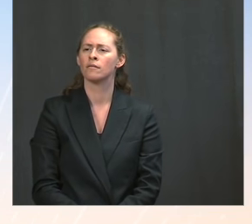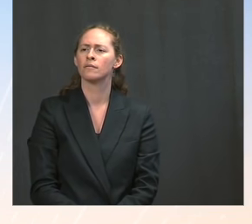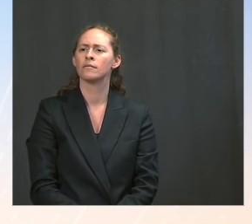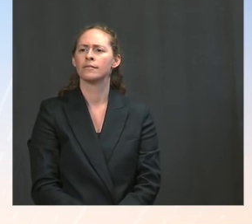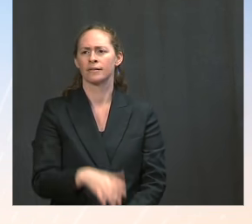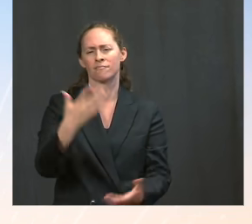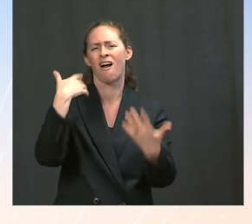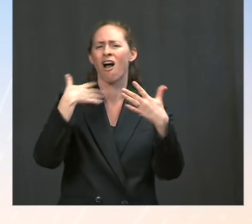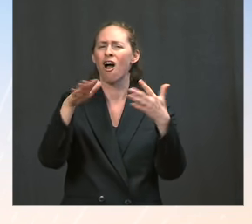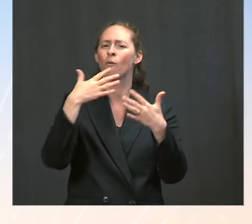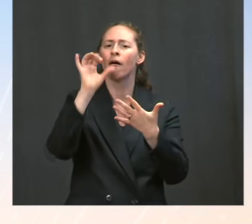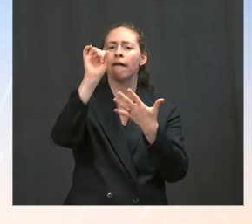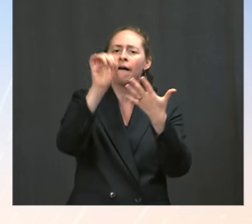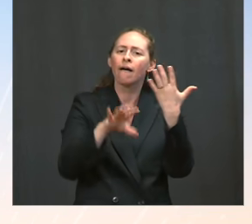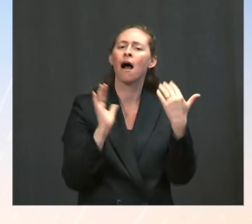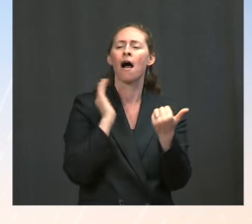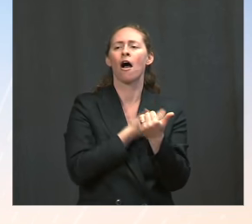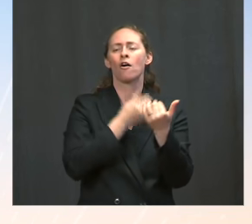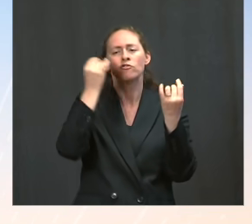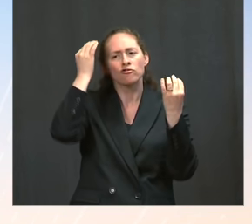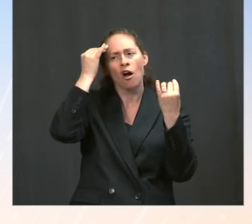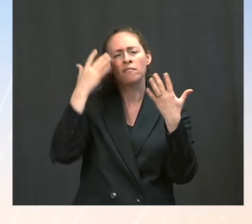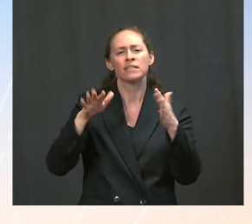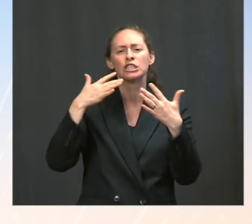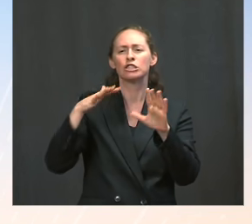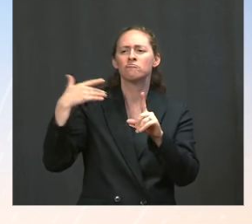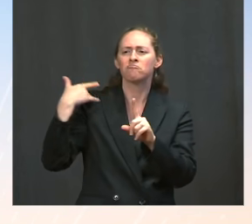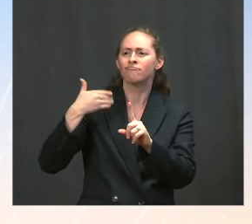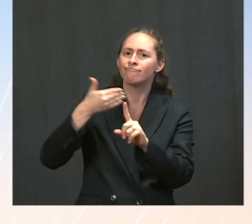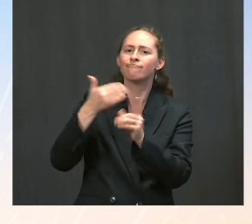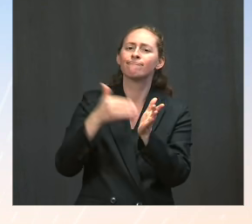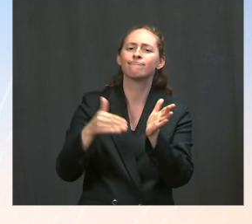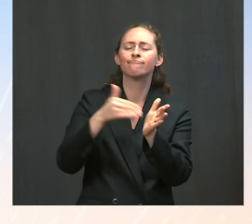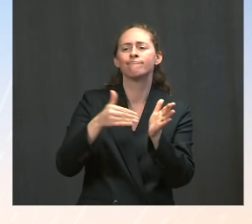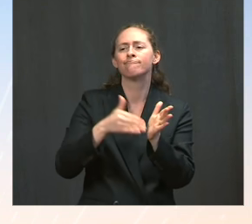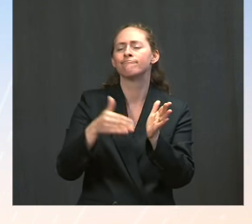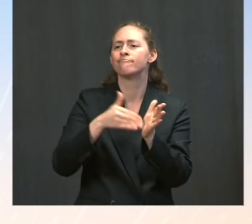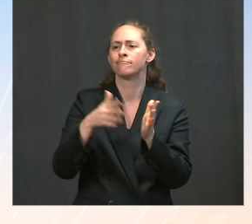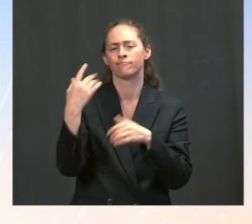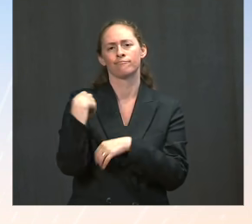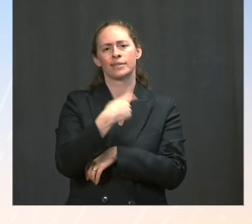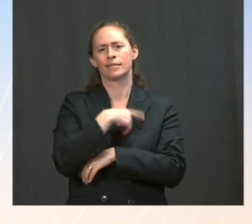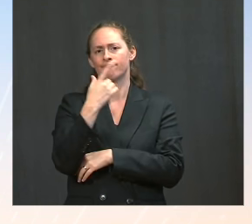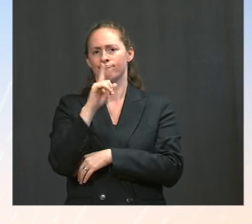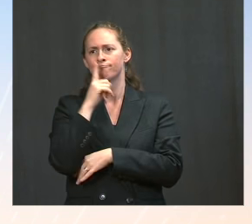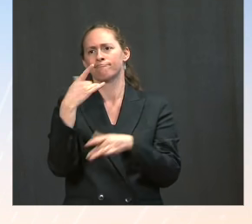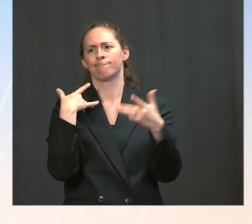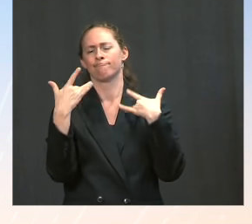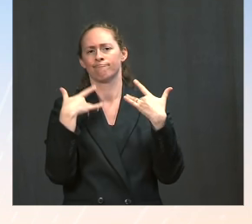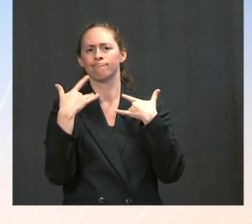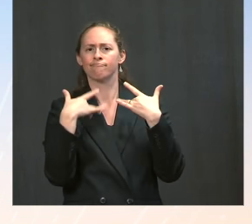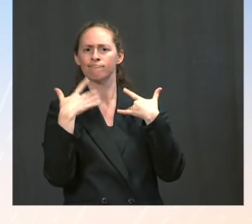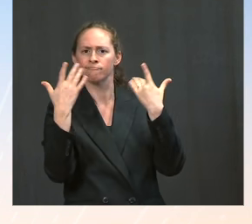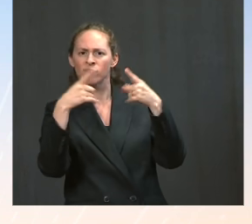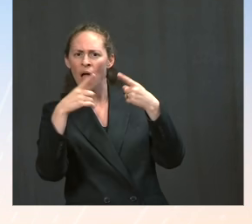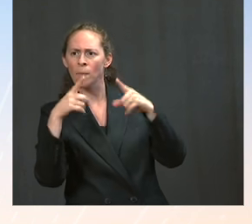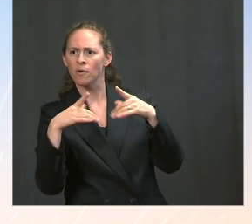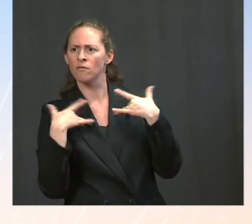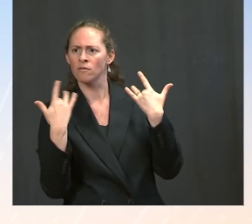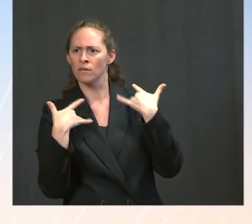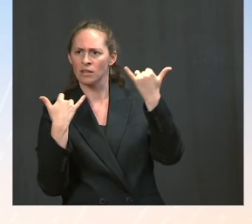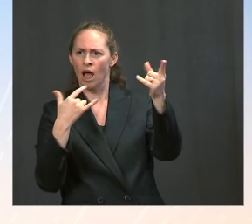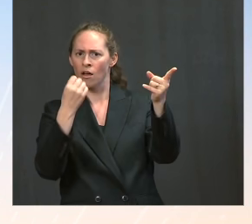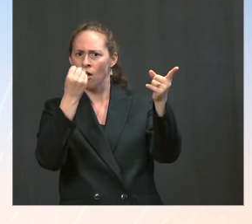been reason to express many times before our concerns about the crackdown on freedom of speech, freedom of media, crackdown